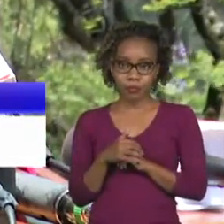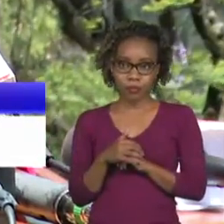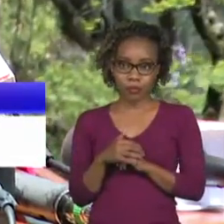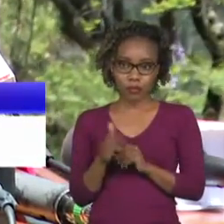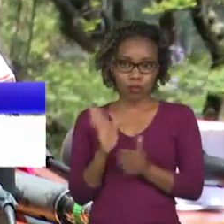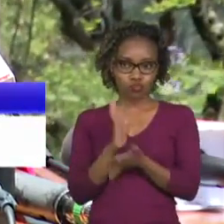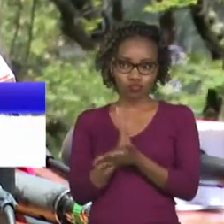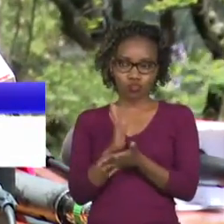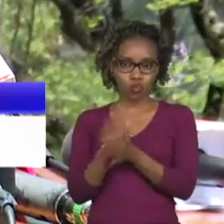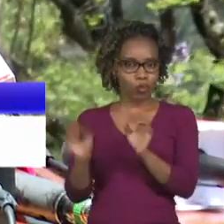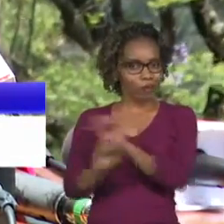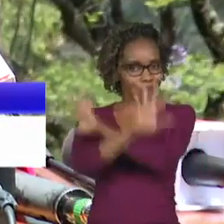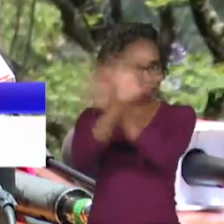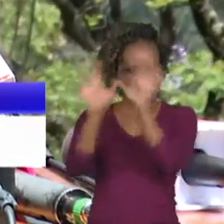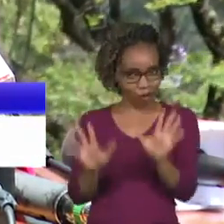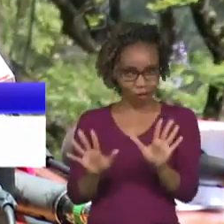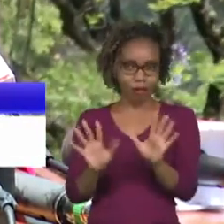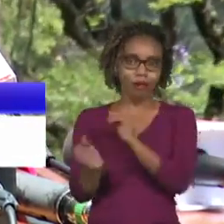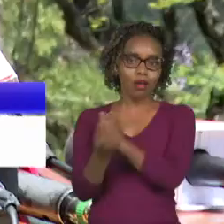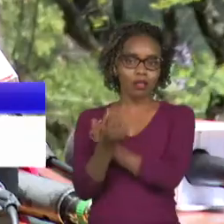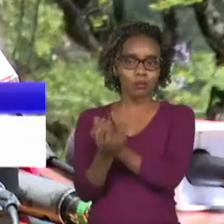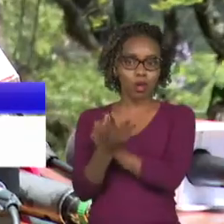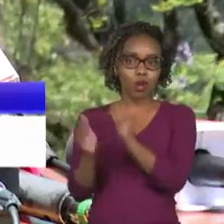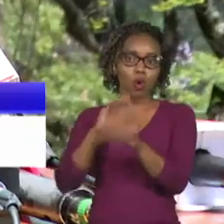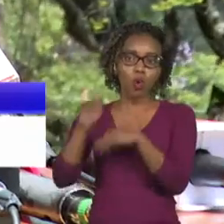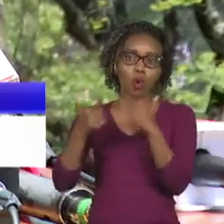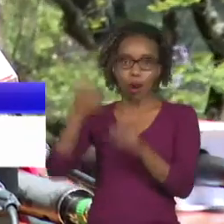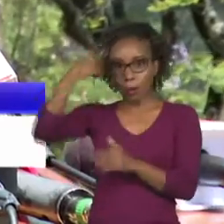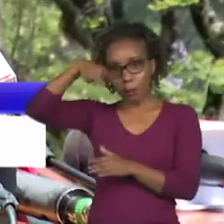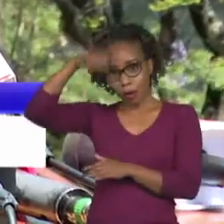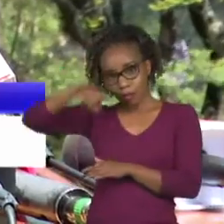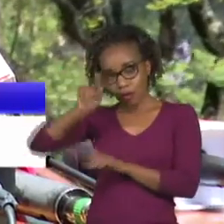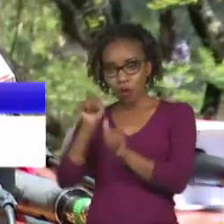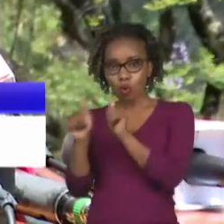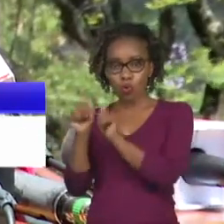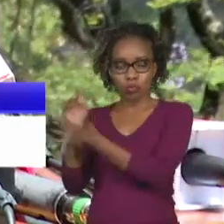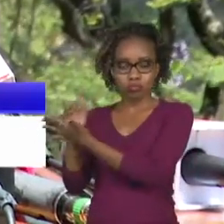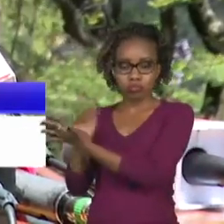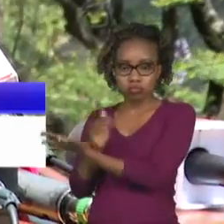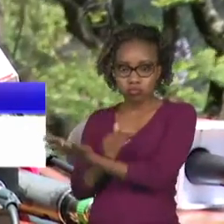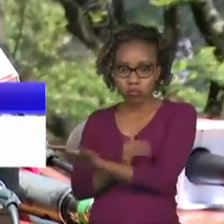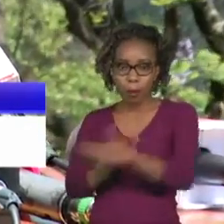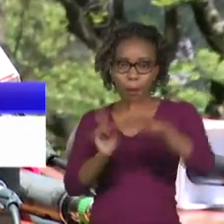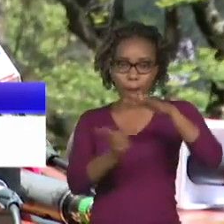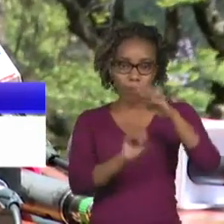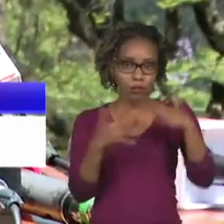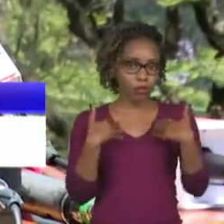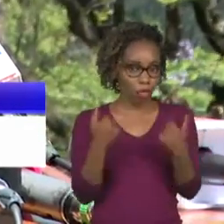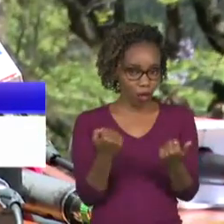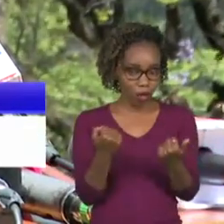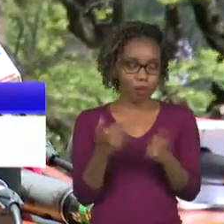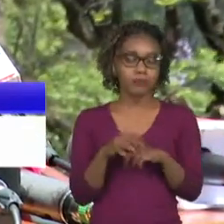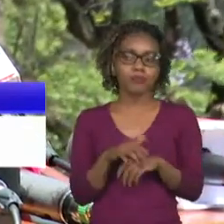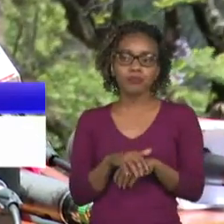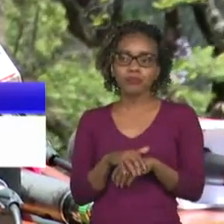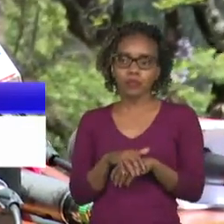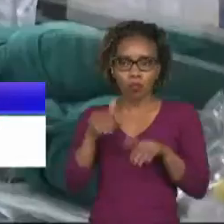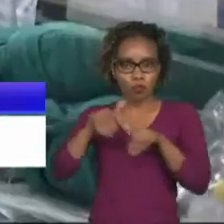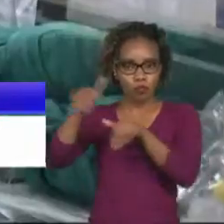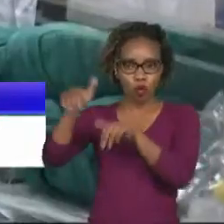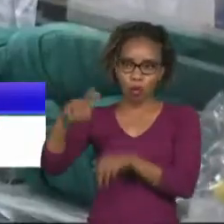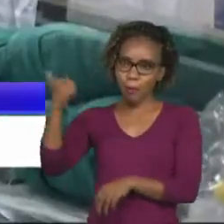quite eminent that all the policies that have been put in place by the Ministry of Health have not been